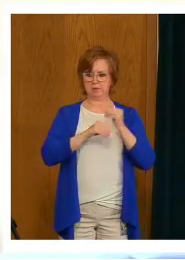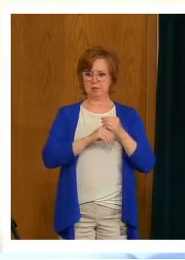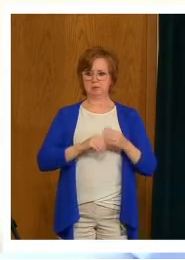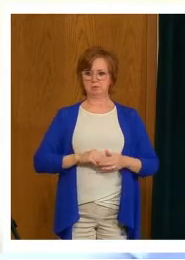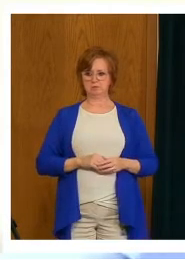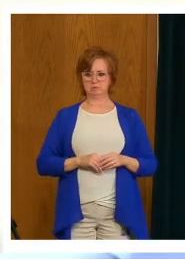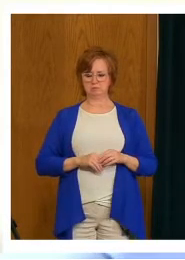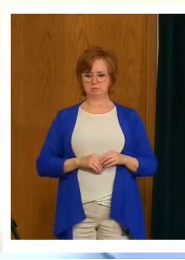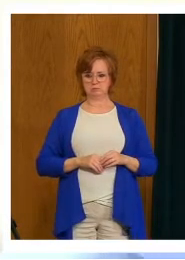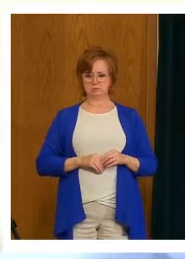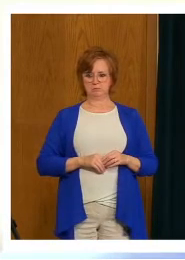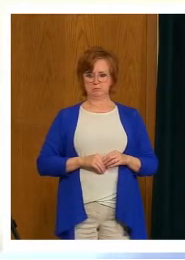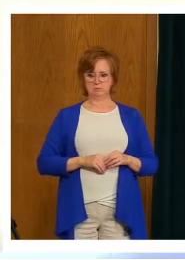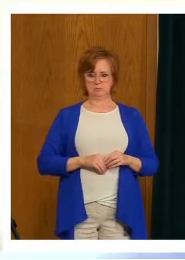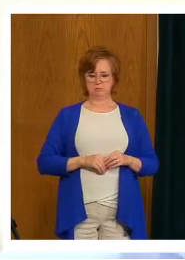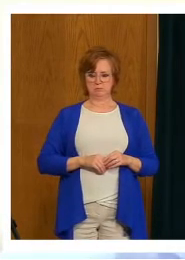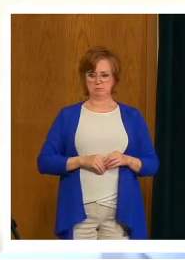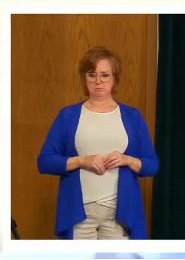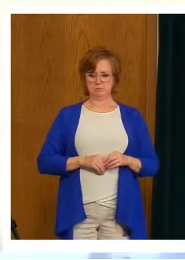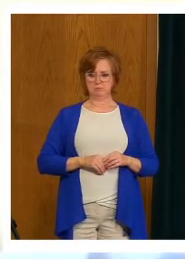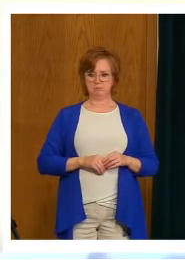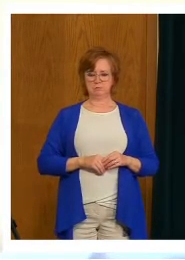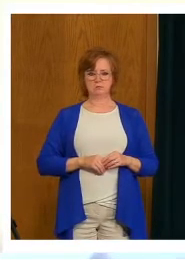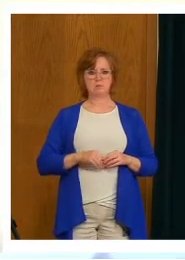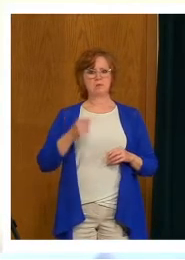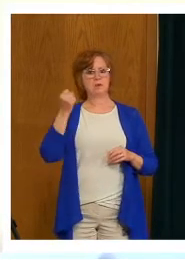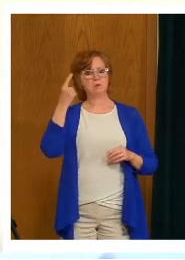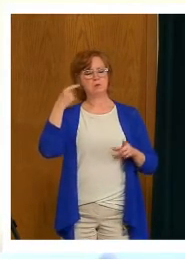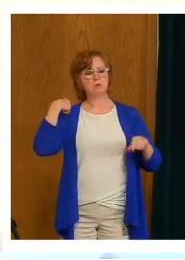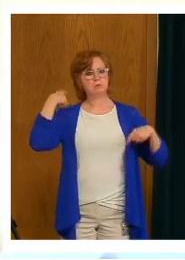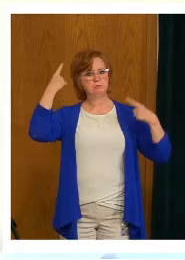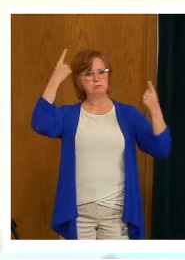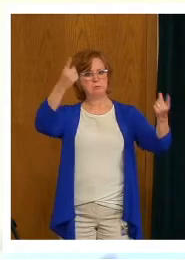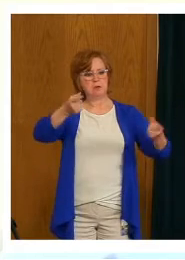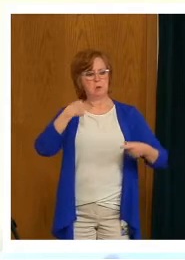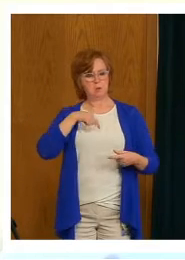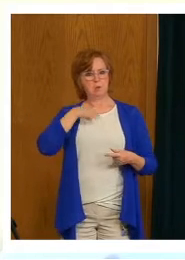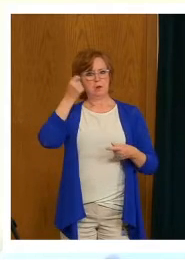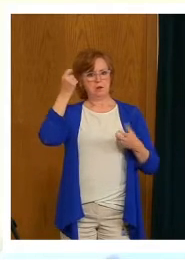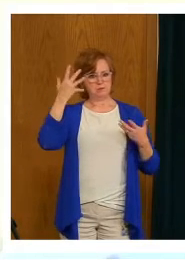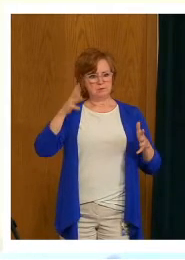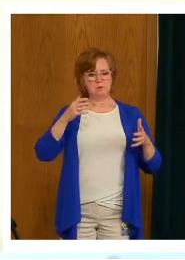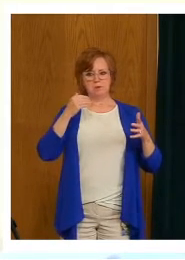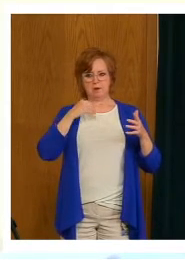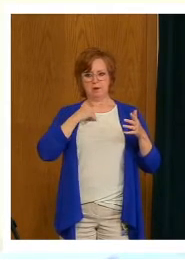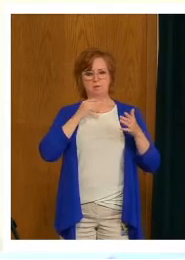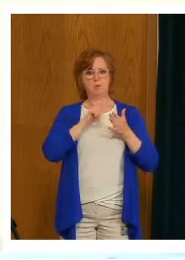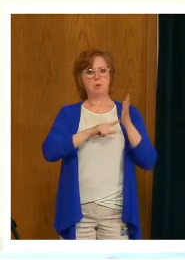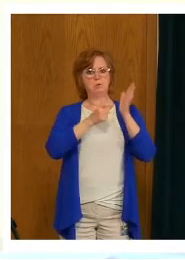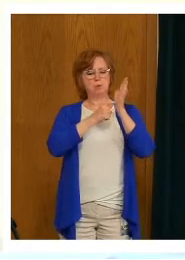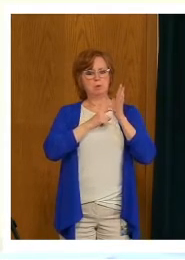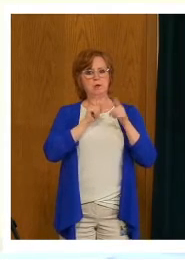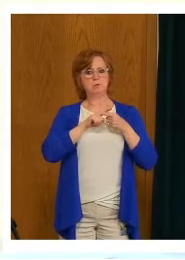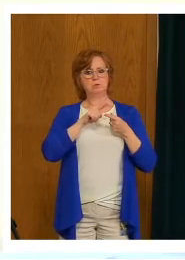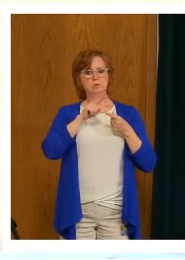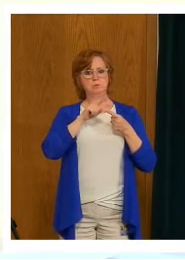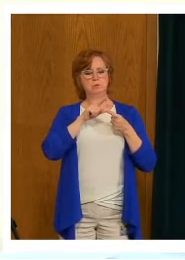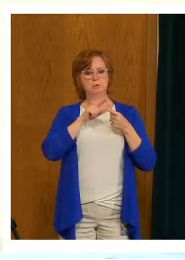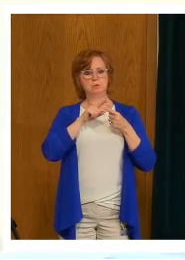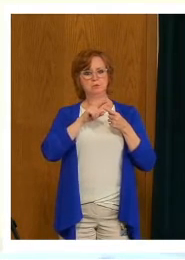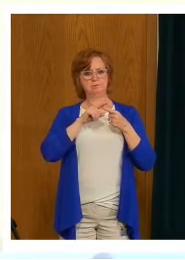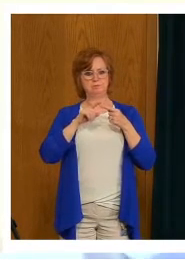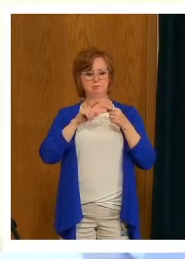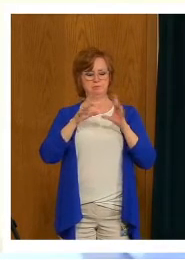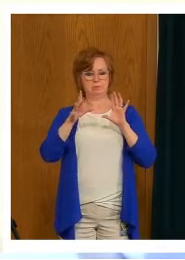So I think we already have, through our public health measures, that what are the steps you need to take to prevent yourself being exposed